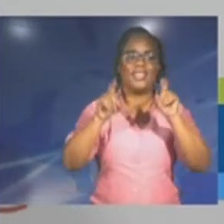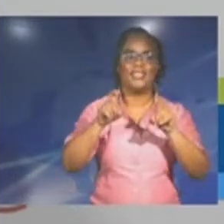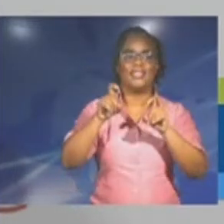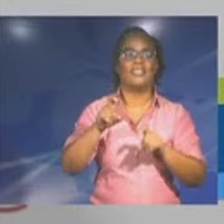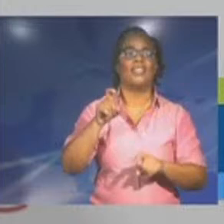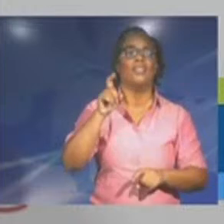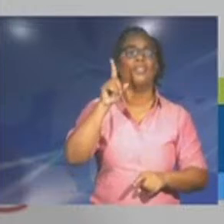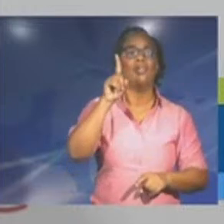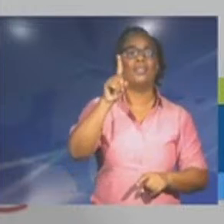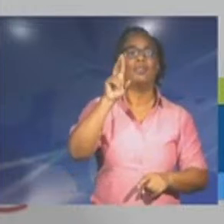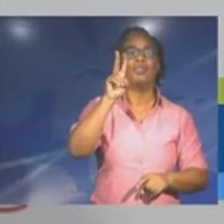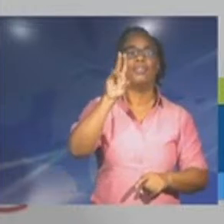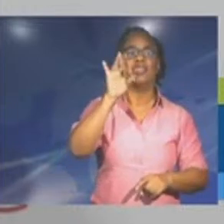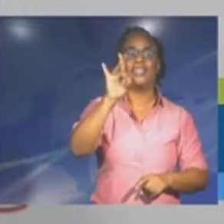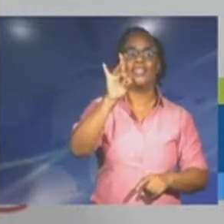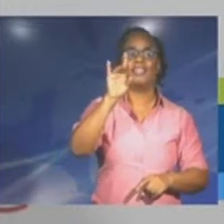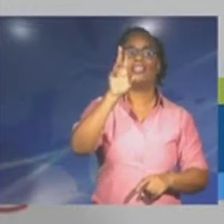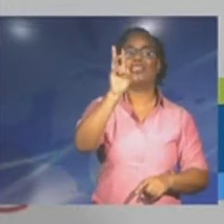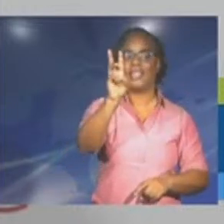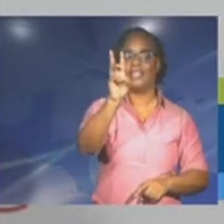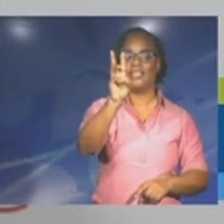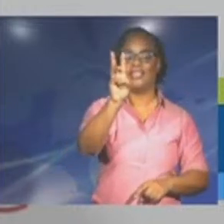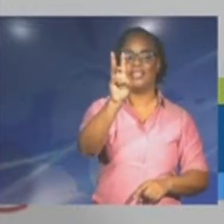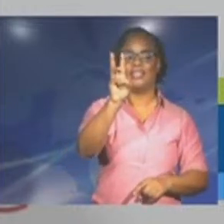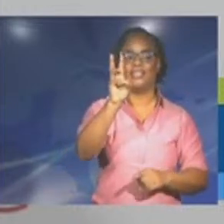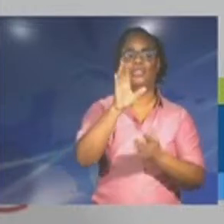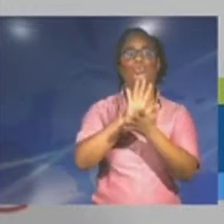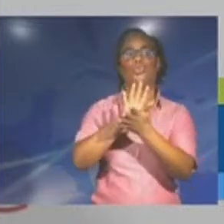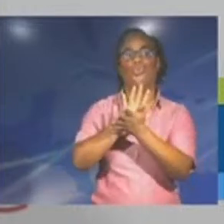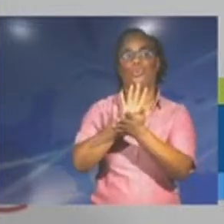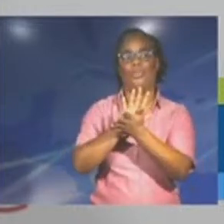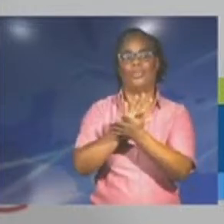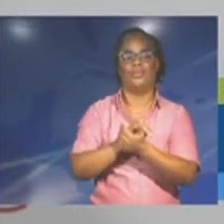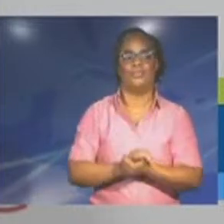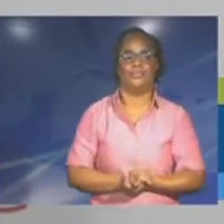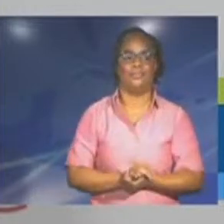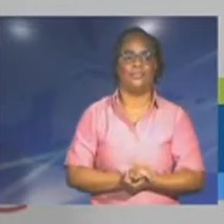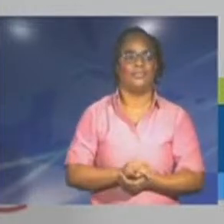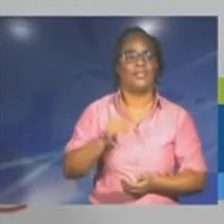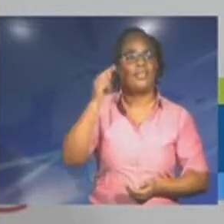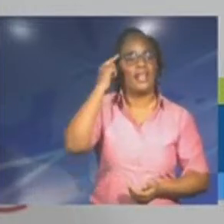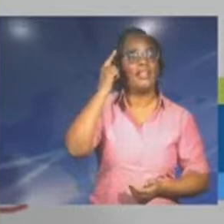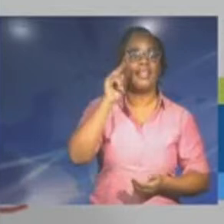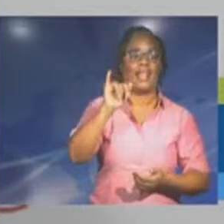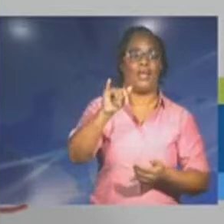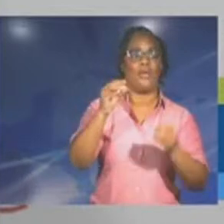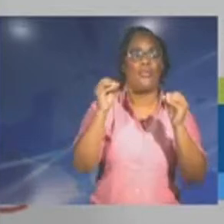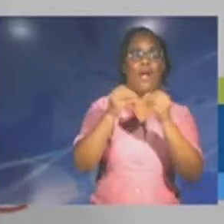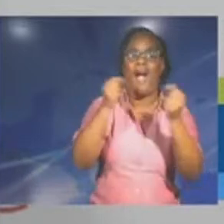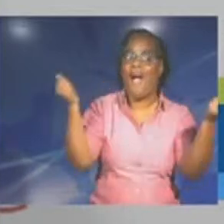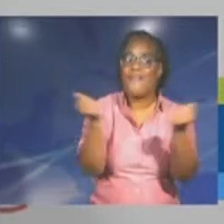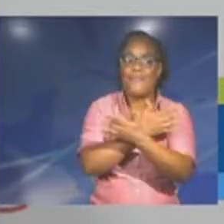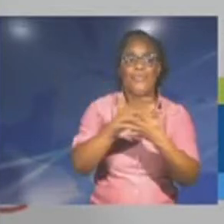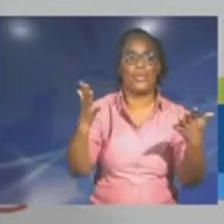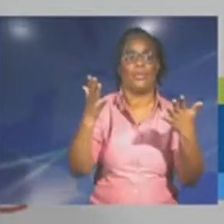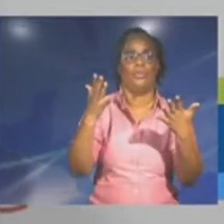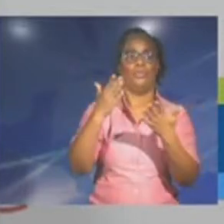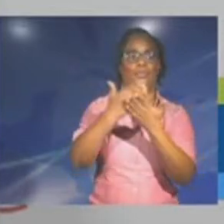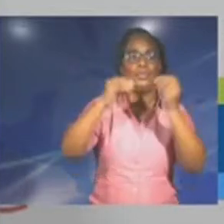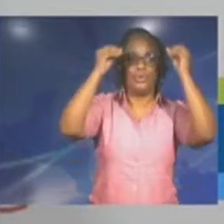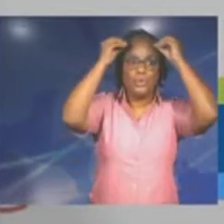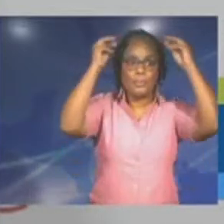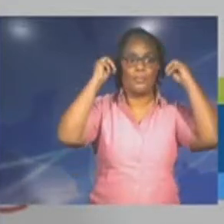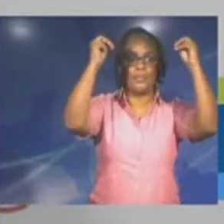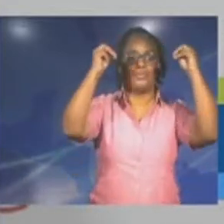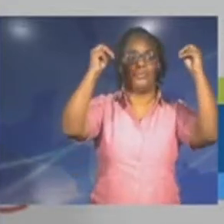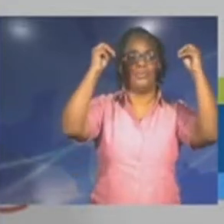186. Okay? So I think that is the up-to-date information I have from the Ministry of Education.